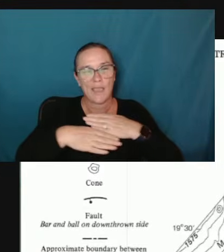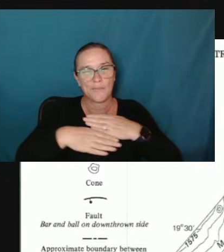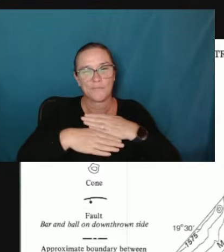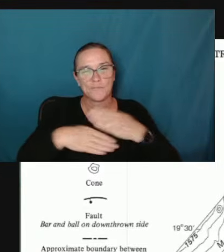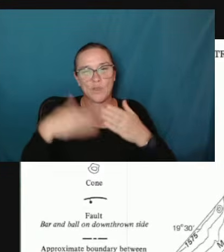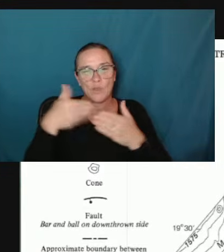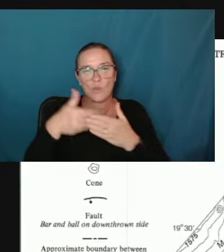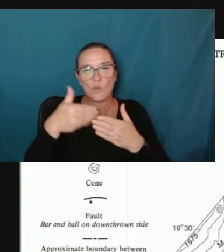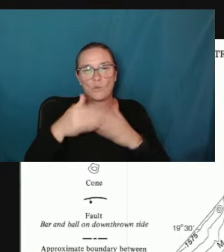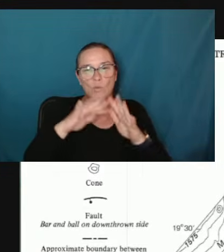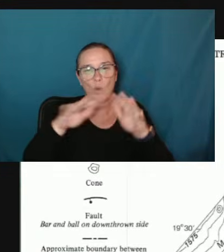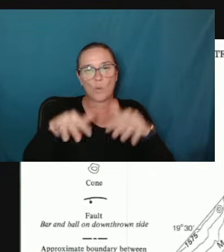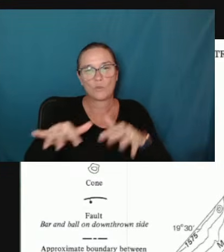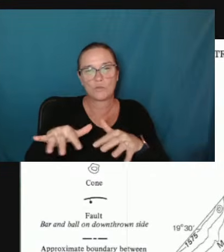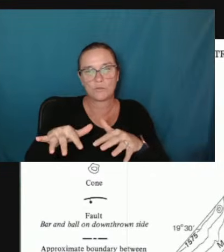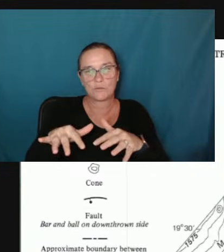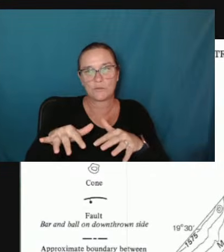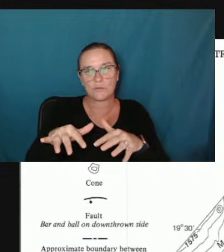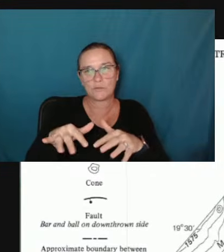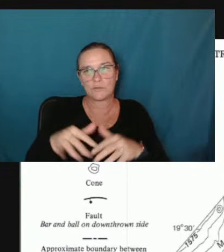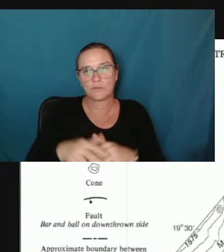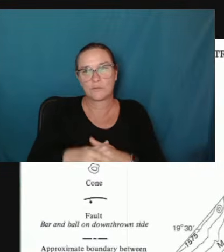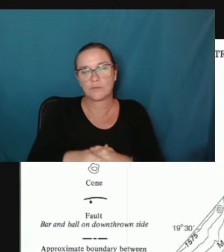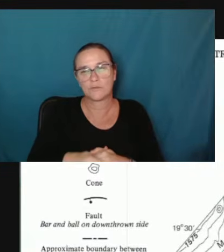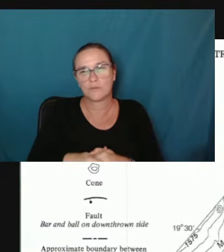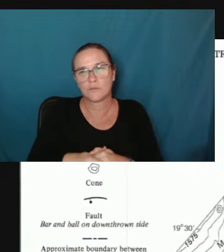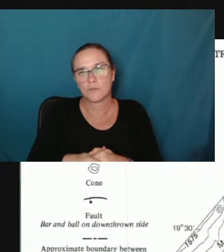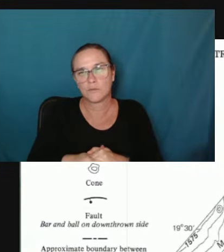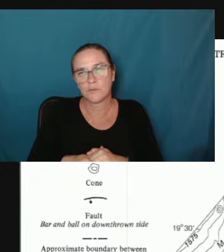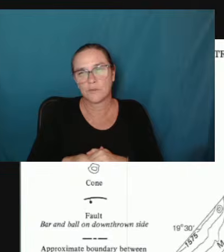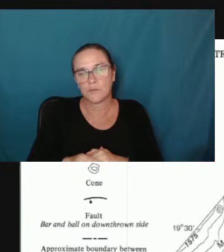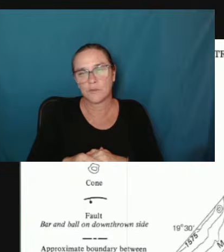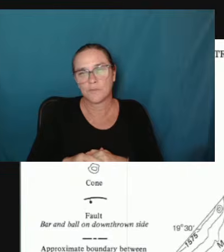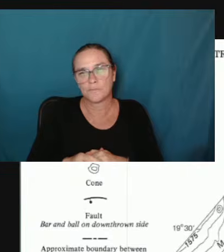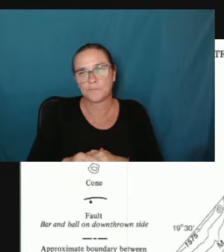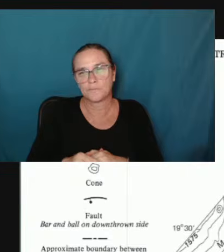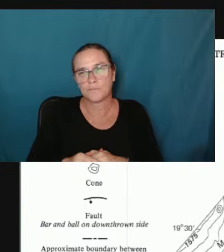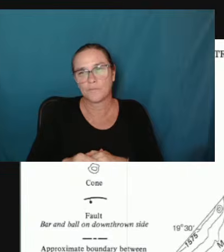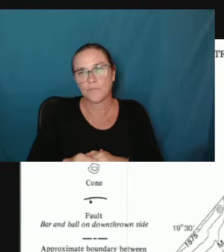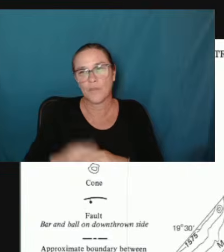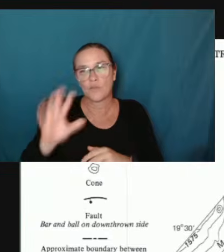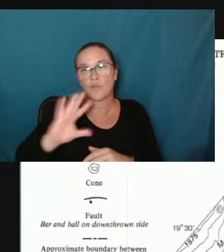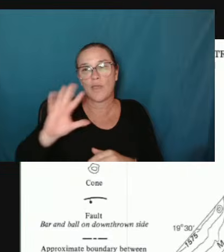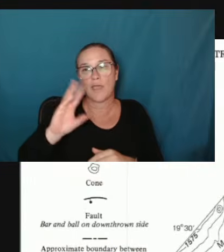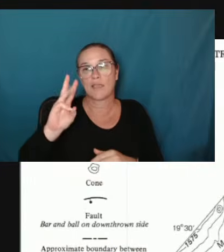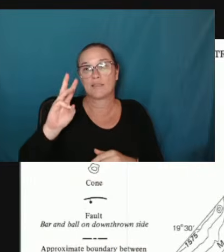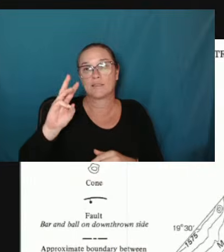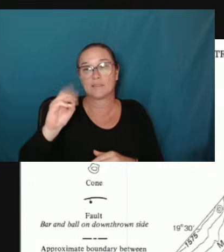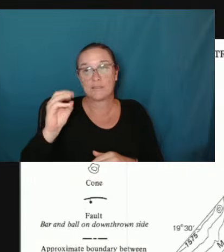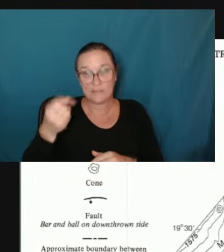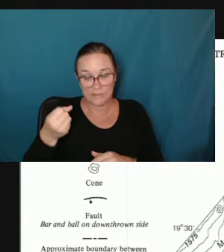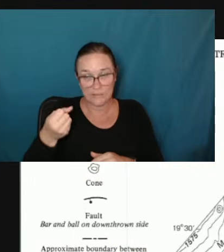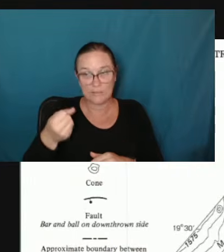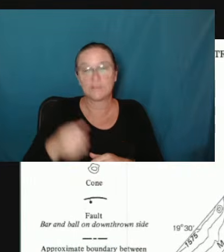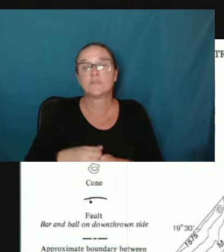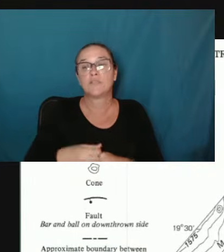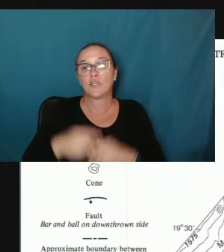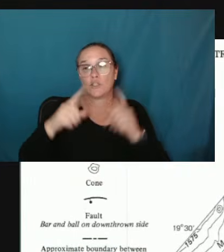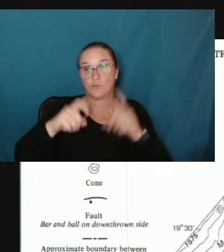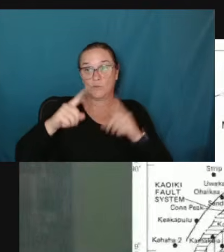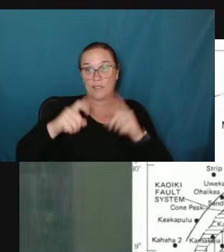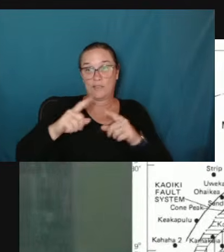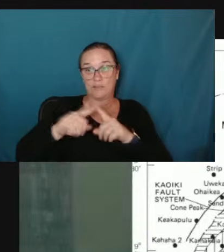ocean, Makai rift zones. So back in the 60s, to test these ideas,